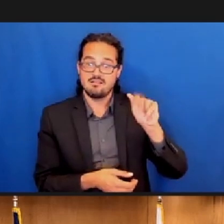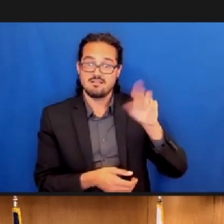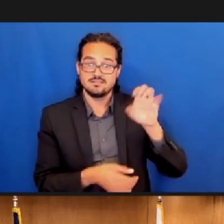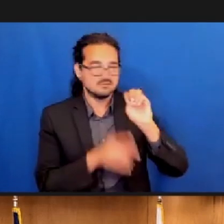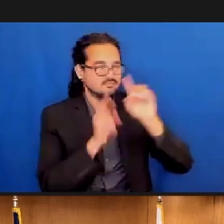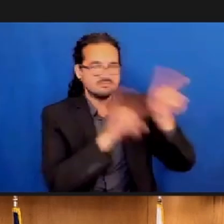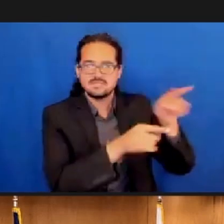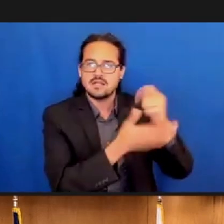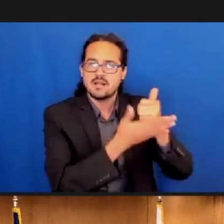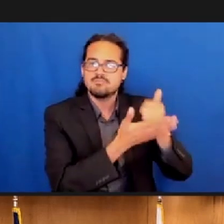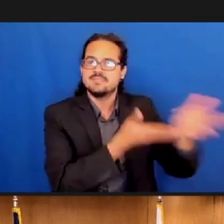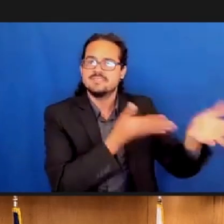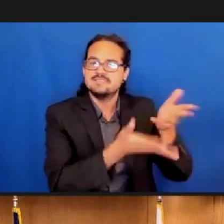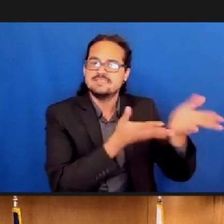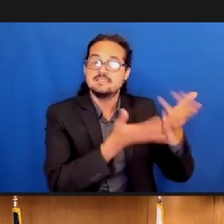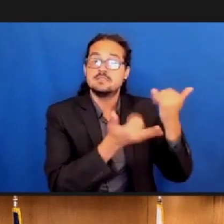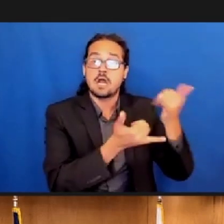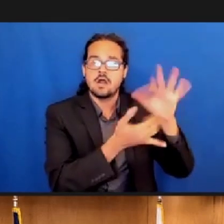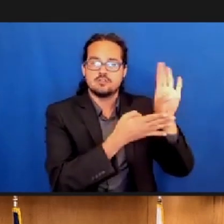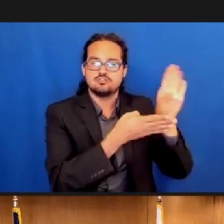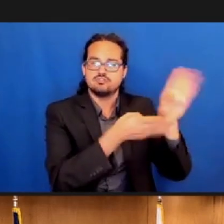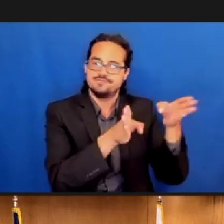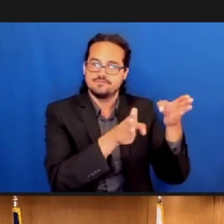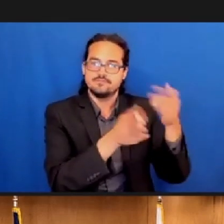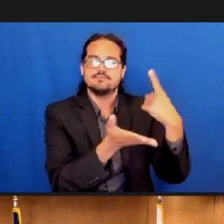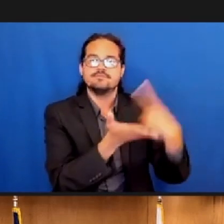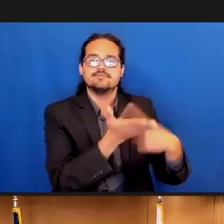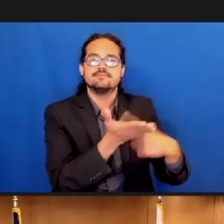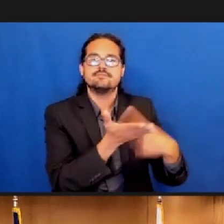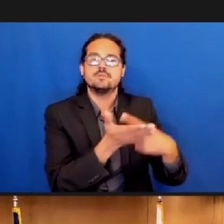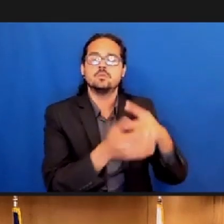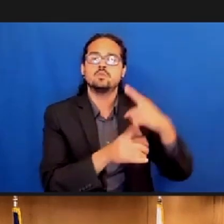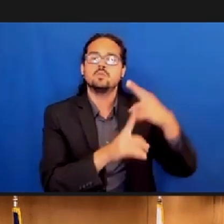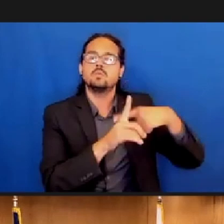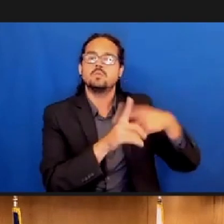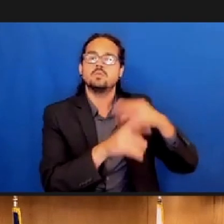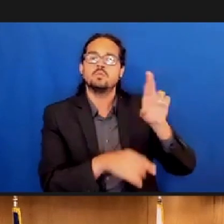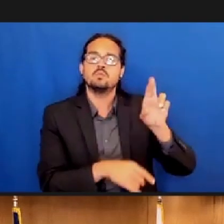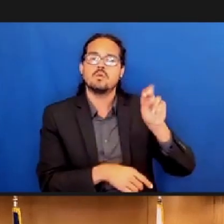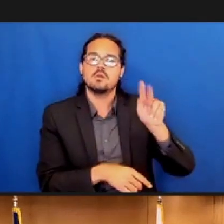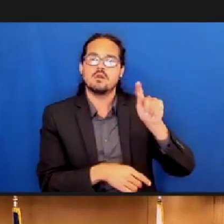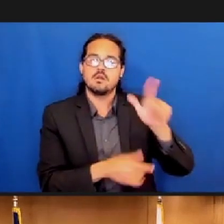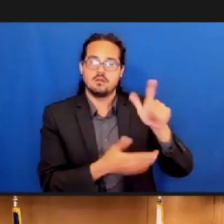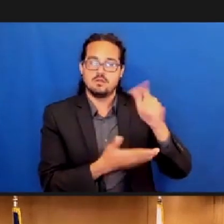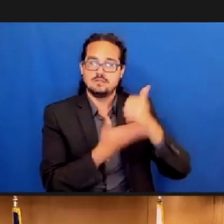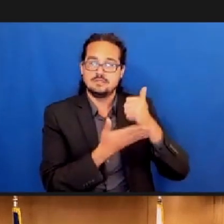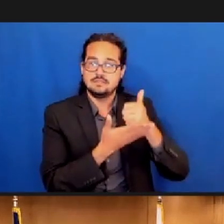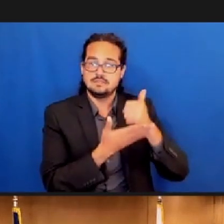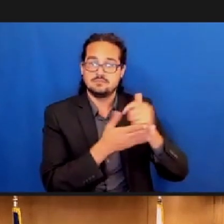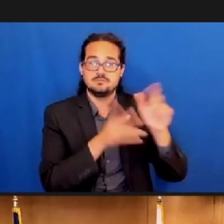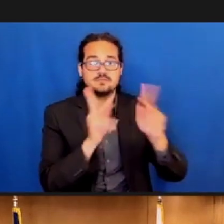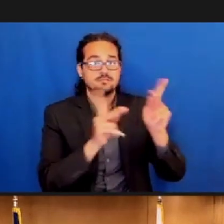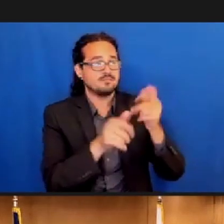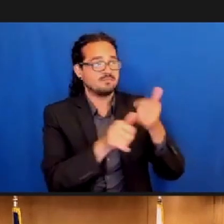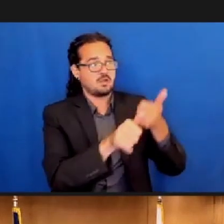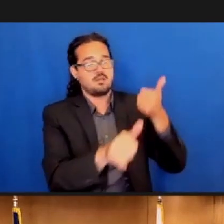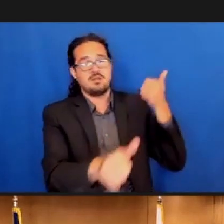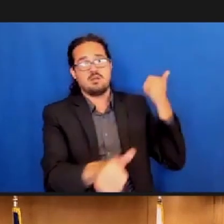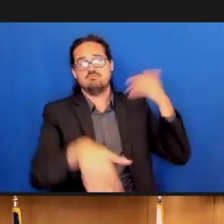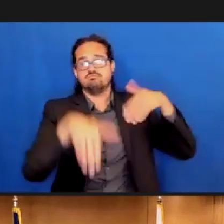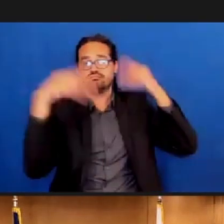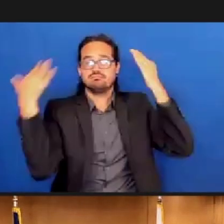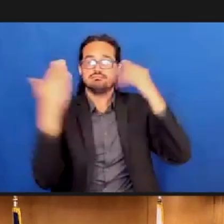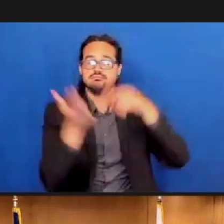that the consequences of the pandemic is that there's a lot of people who need assistance have gotten behind on rent, and